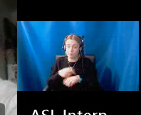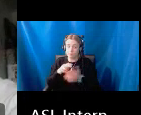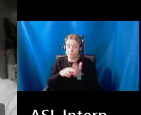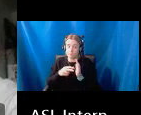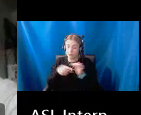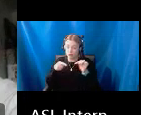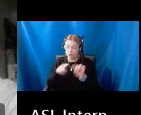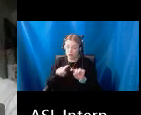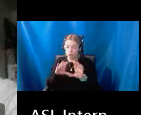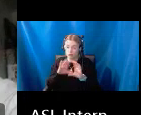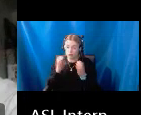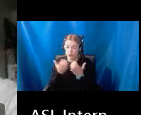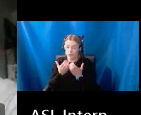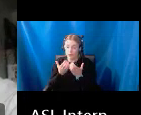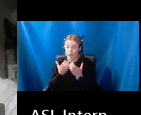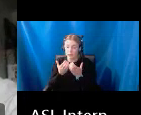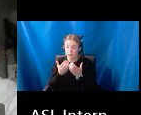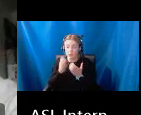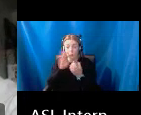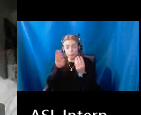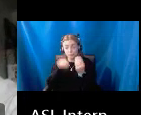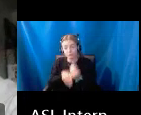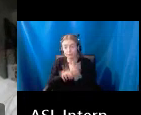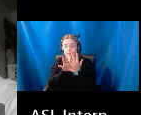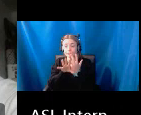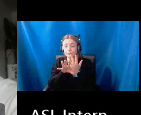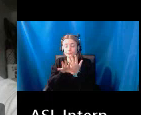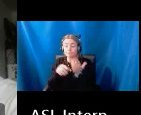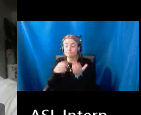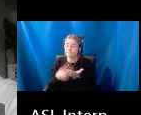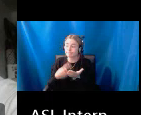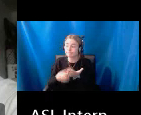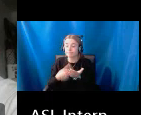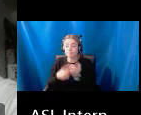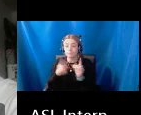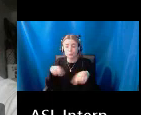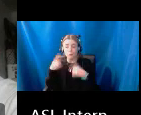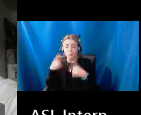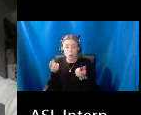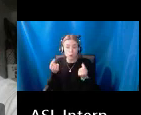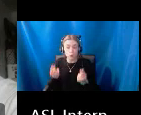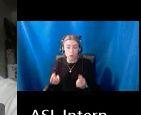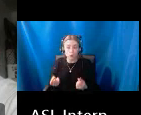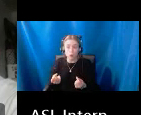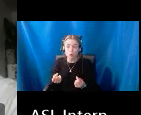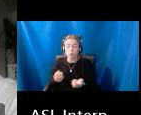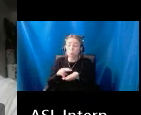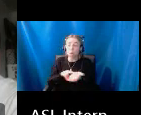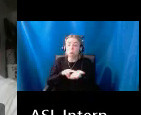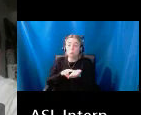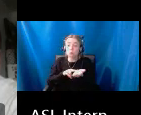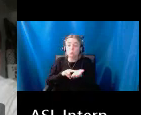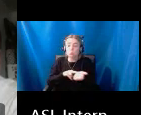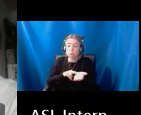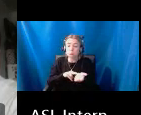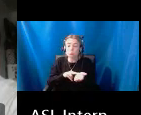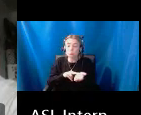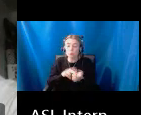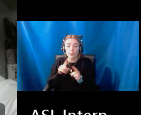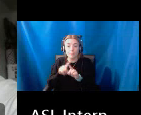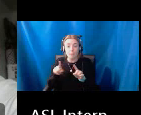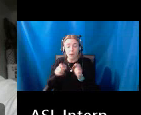class, coming together, talking about where you are, doing some check-ins, but you know what